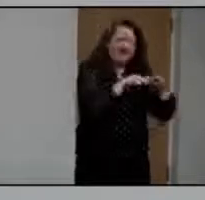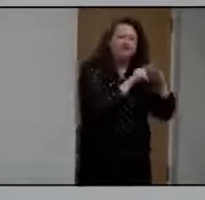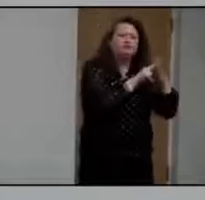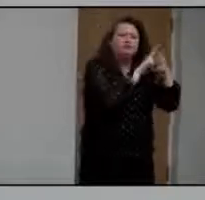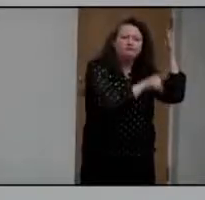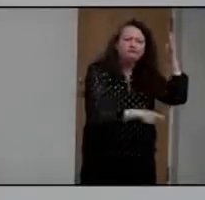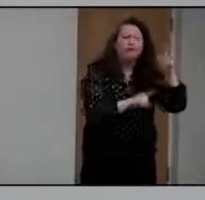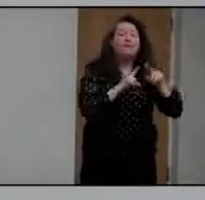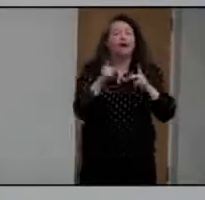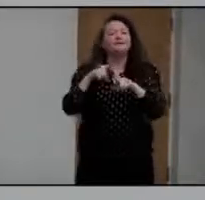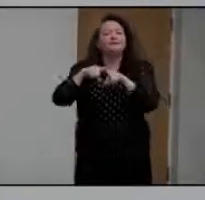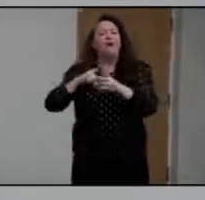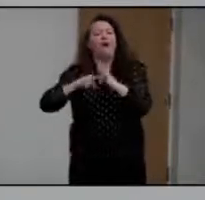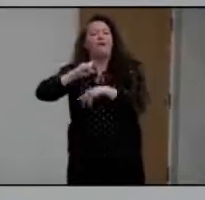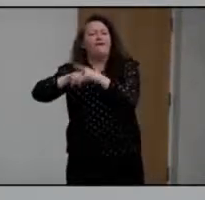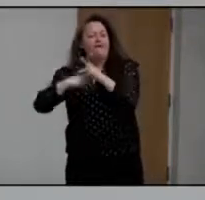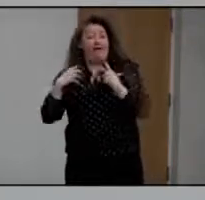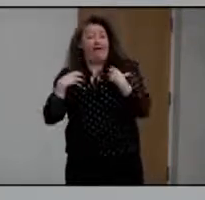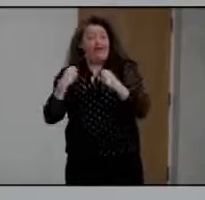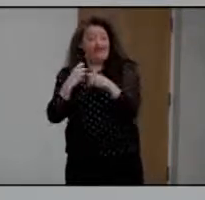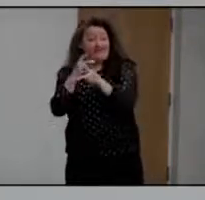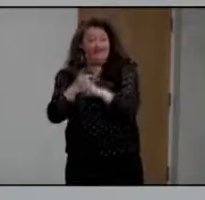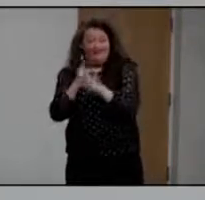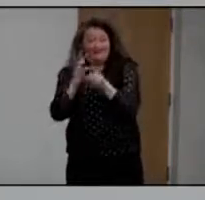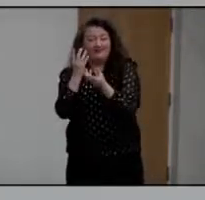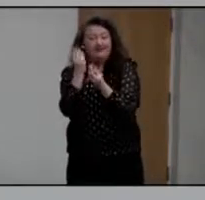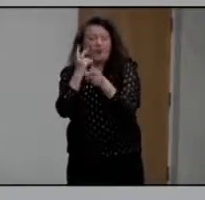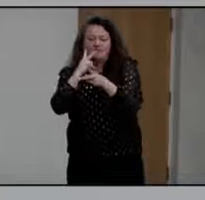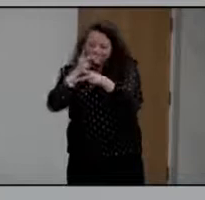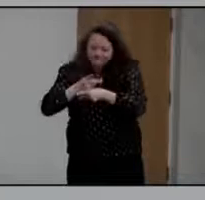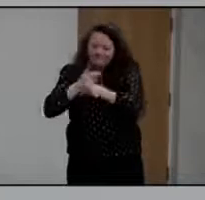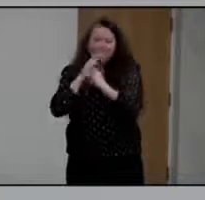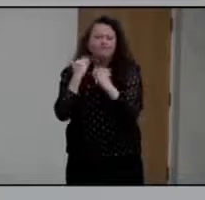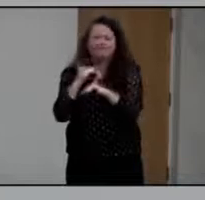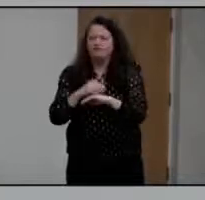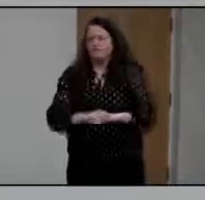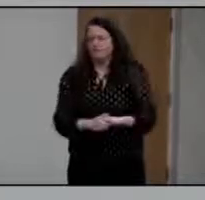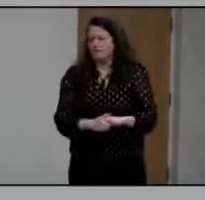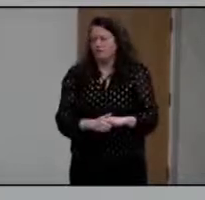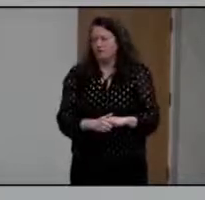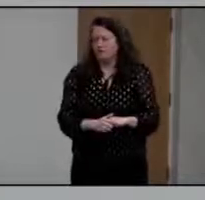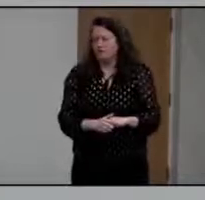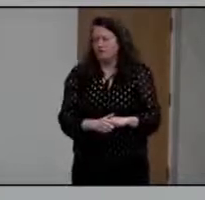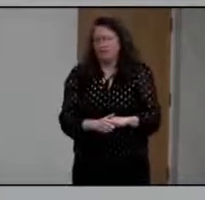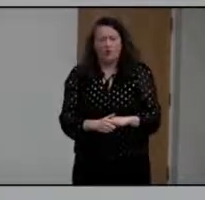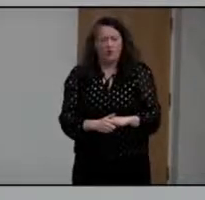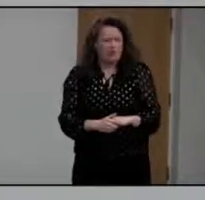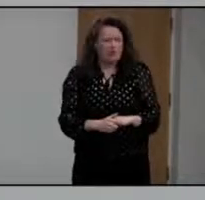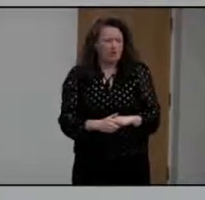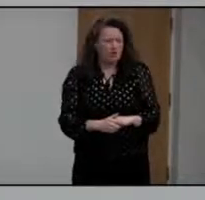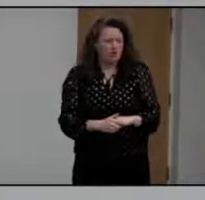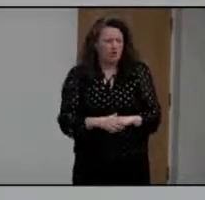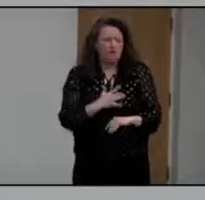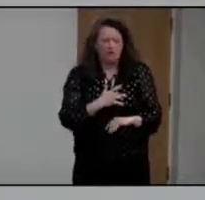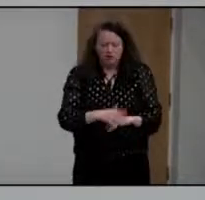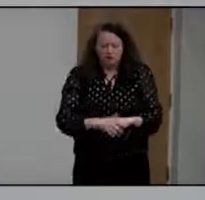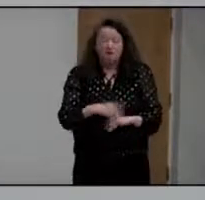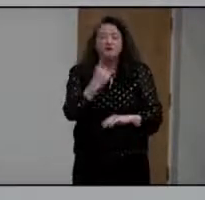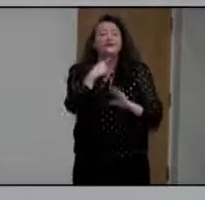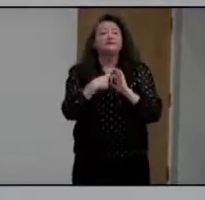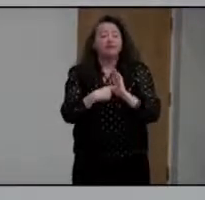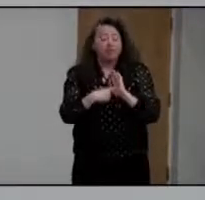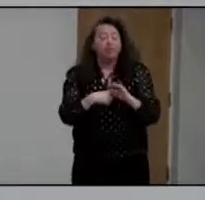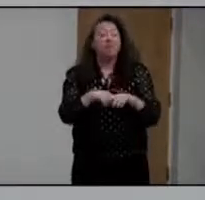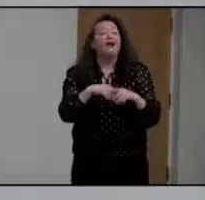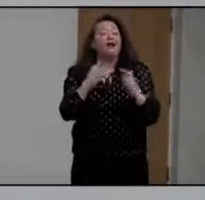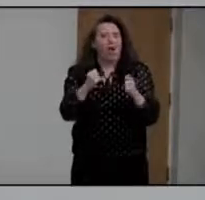FDA has approved a bunch of devices, and one I was reading recently is for cardiac monitors. So you go to your doctor, and instead of actually